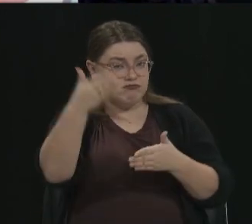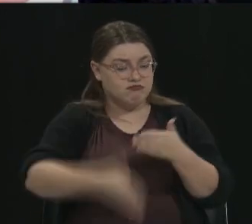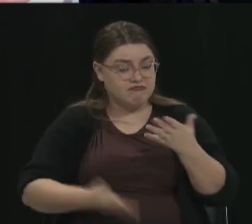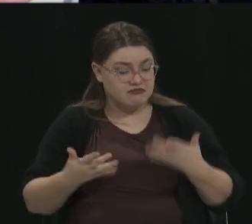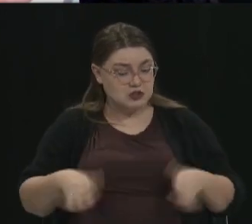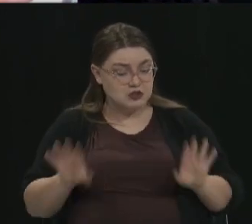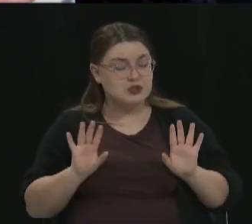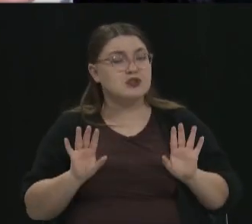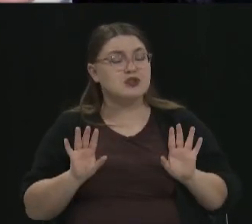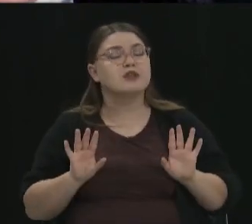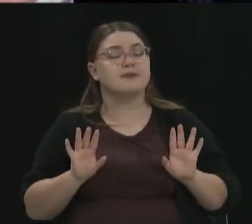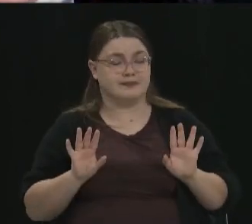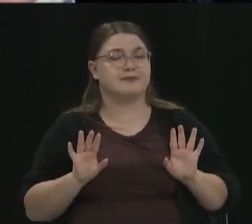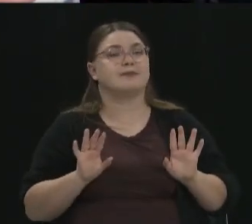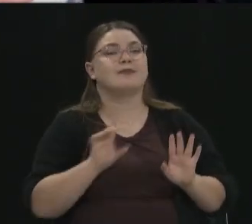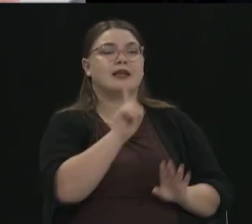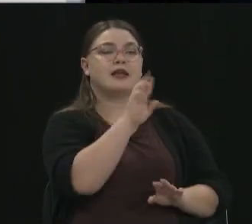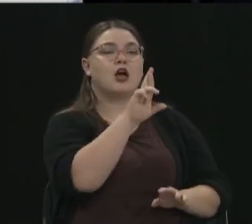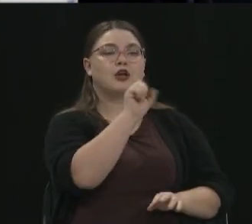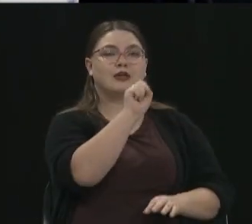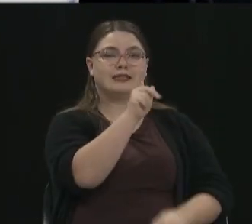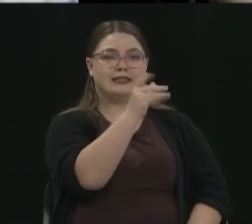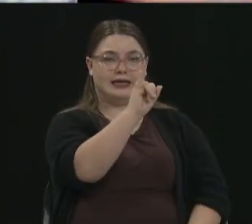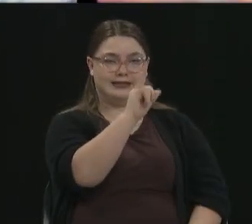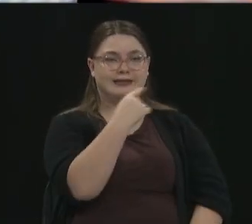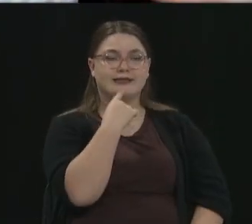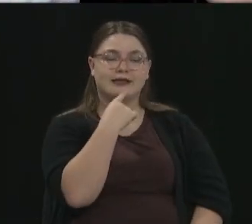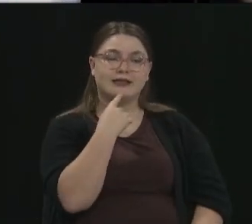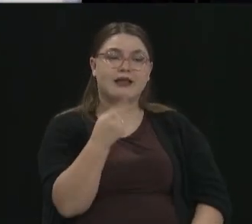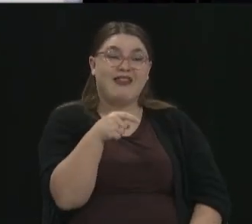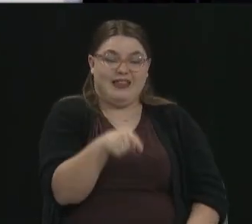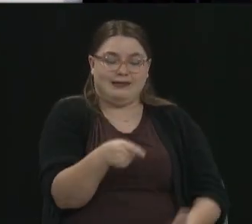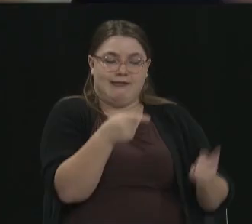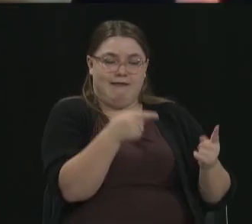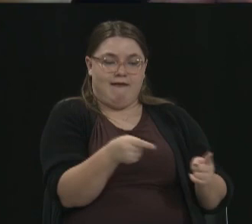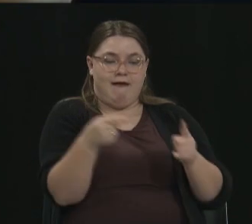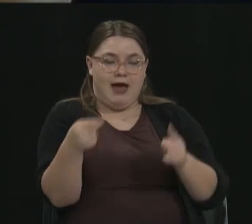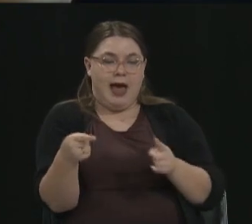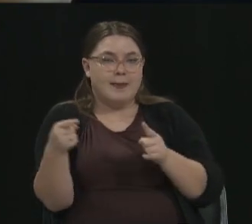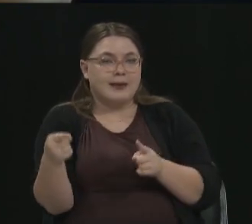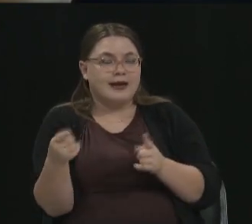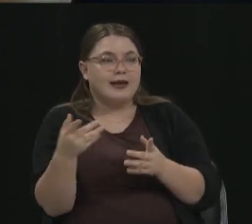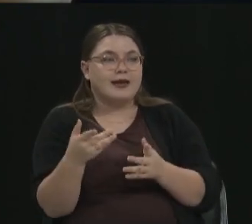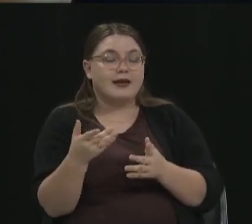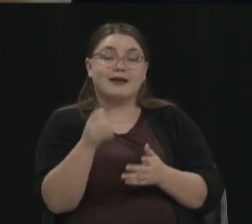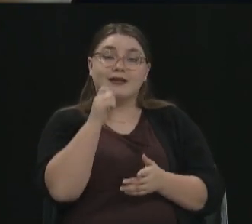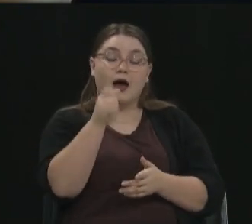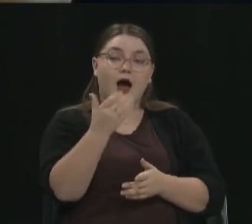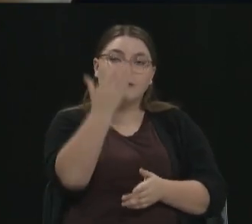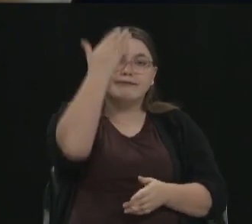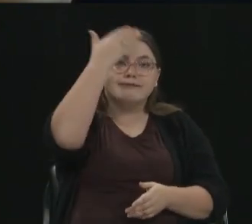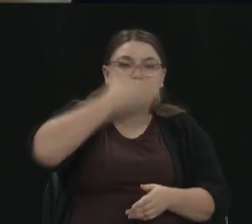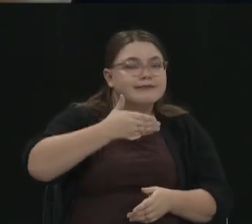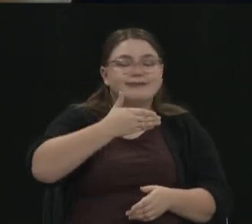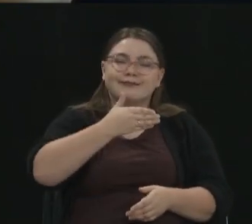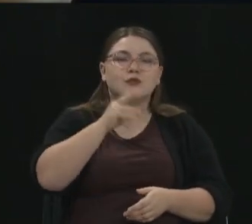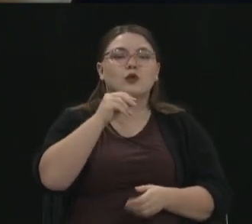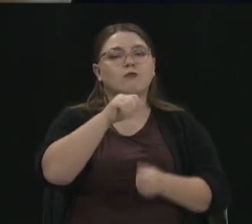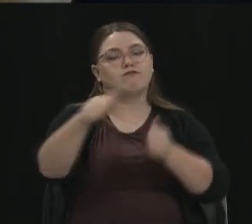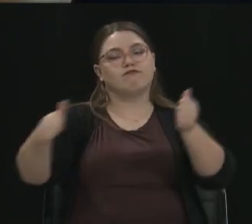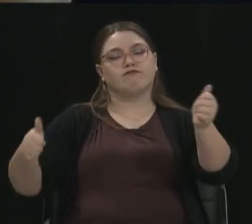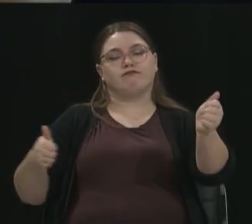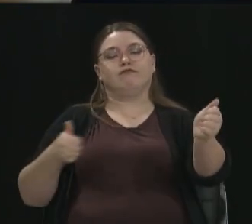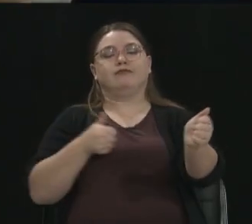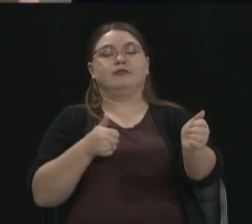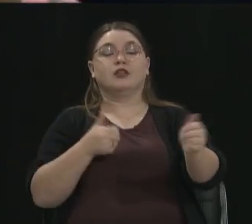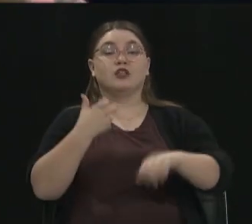Money affects election. And so a lot of this is happening behind the scenes where it's hard for voters to see what's